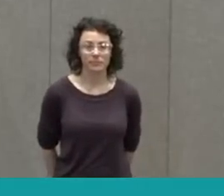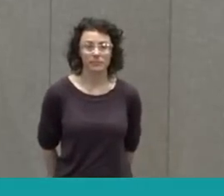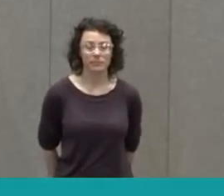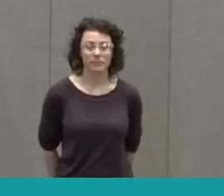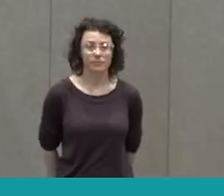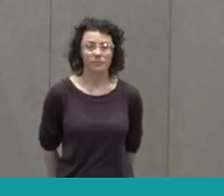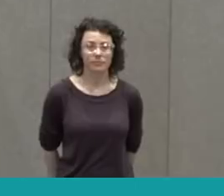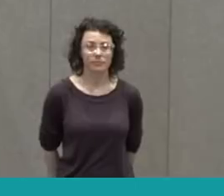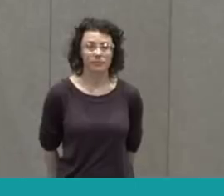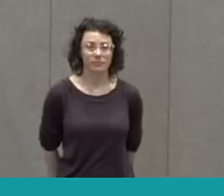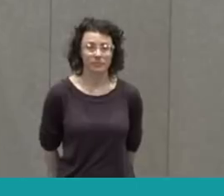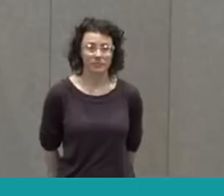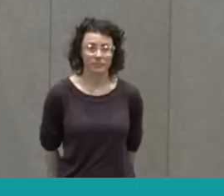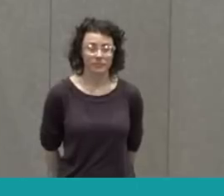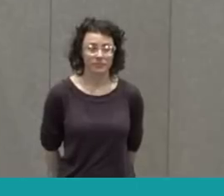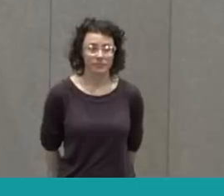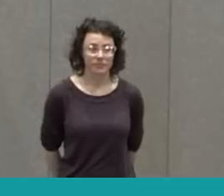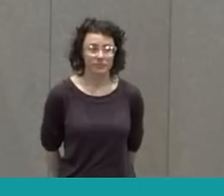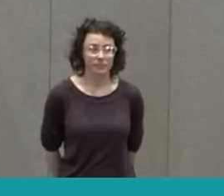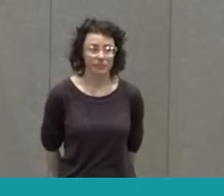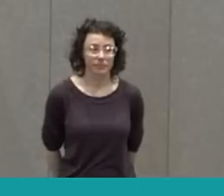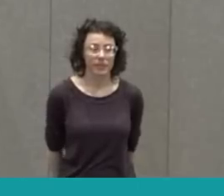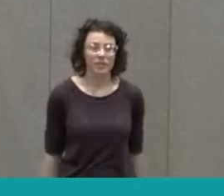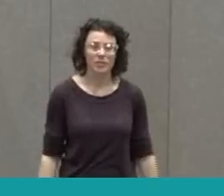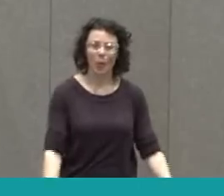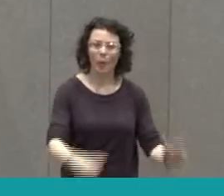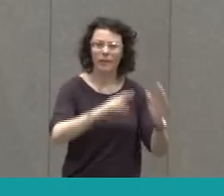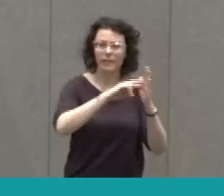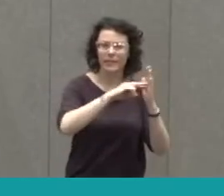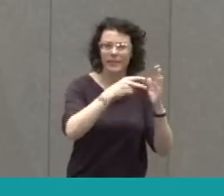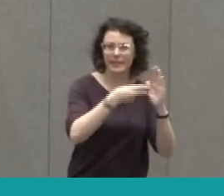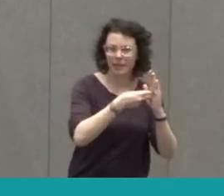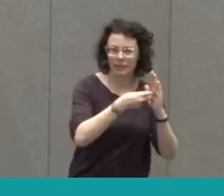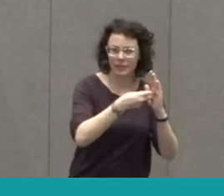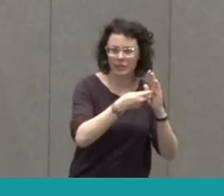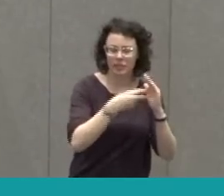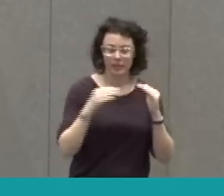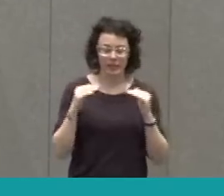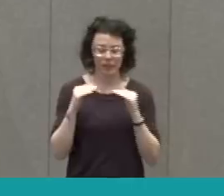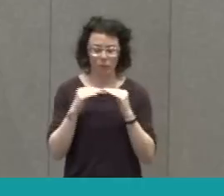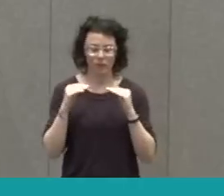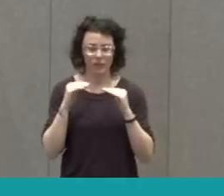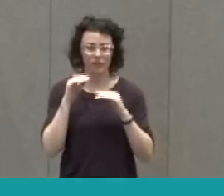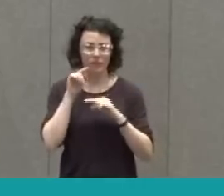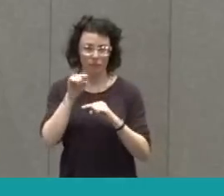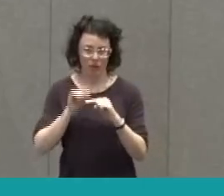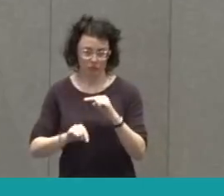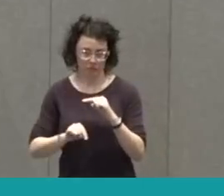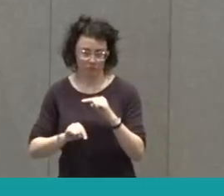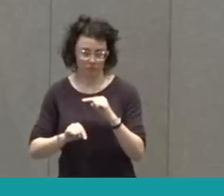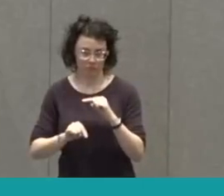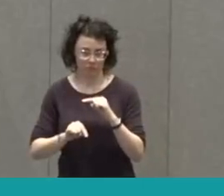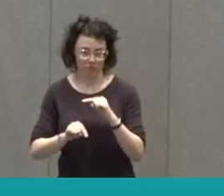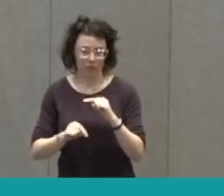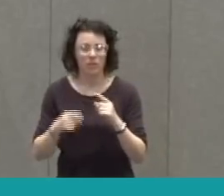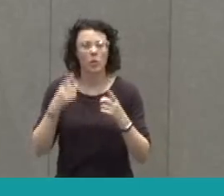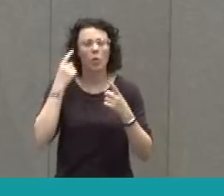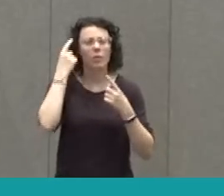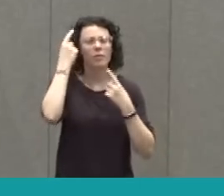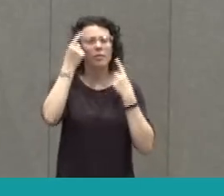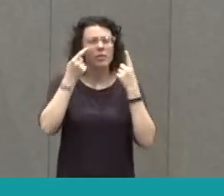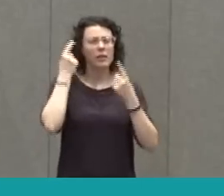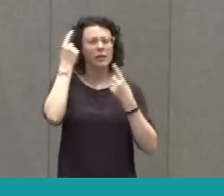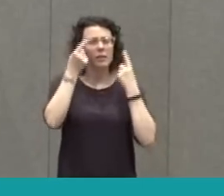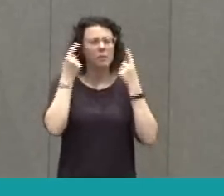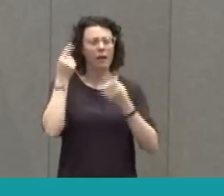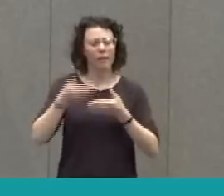So with this, the definition of an equivalent fraction. Thinking about equivalent and what we did here, we want it to